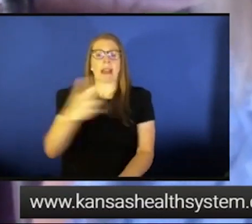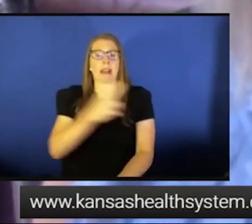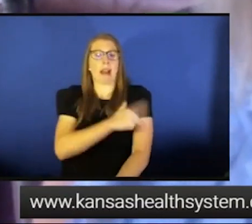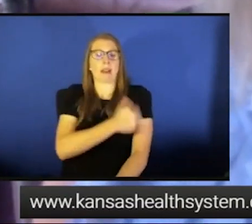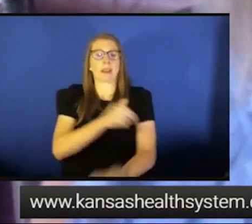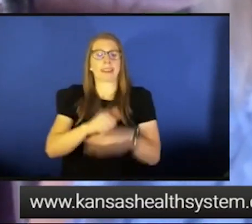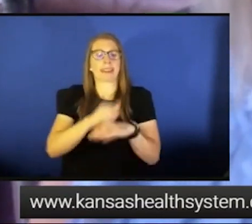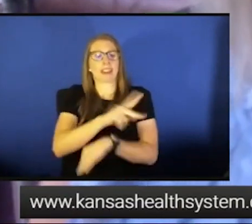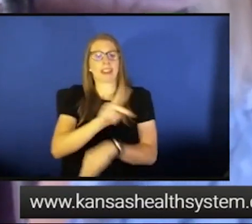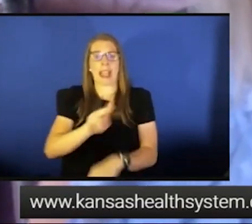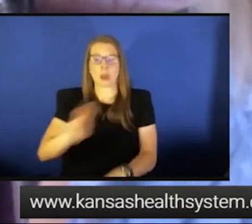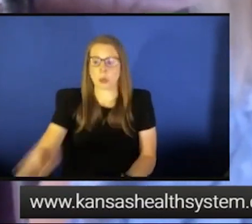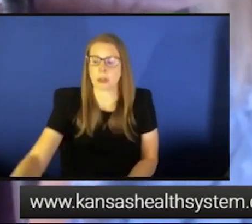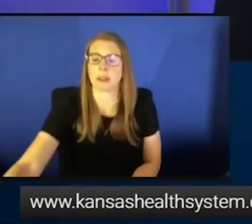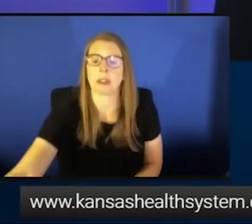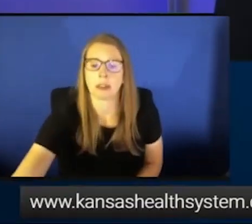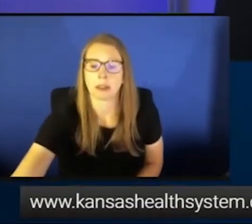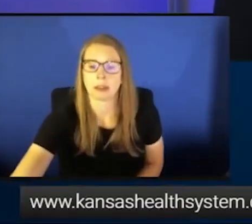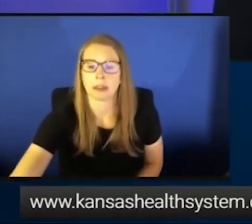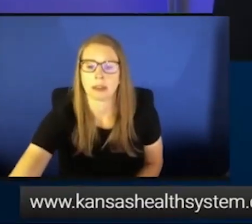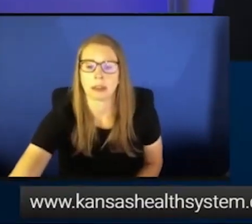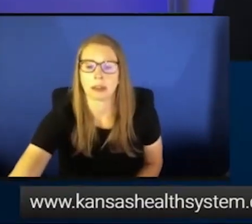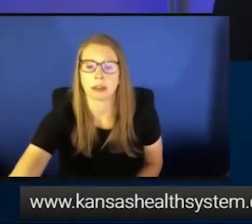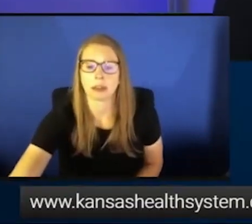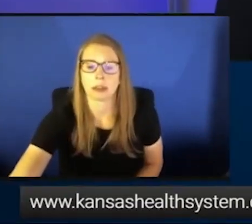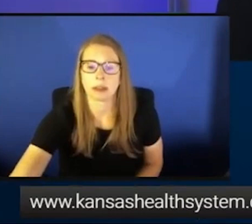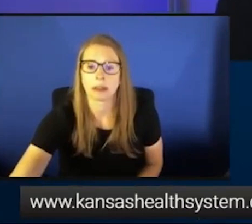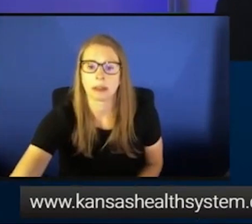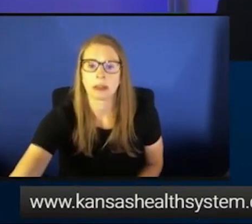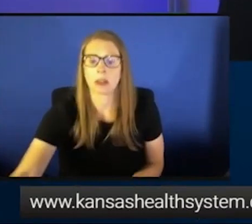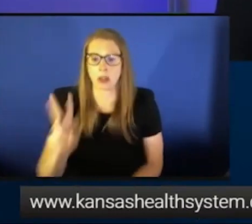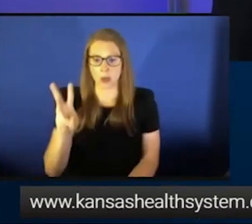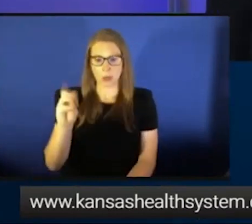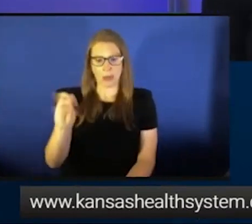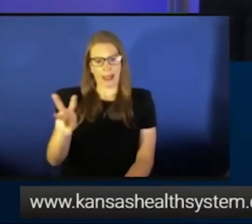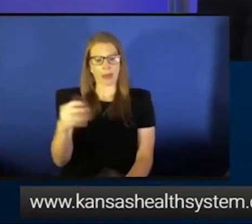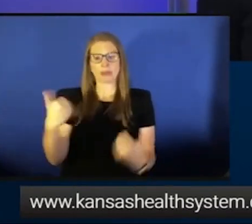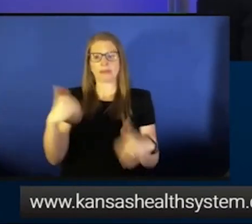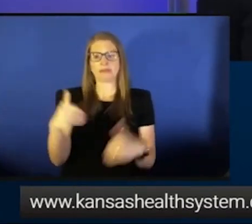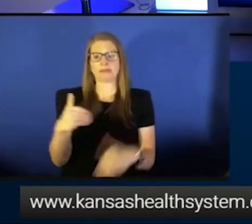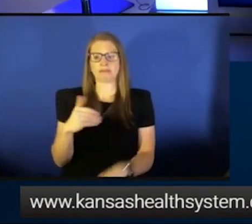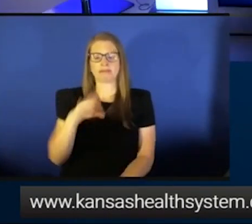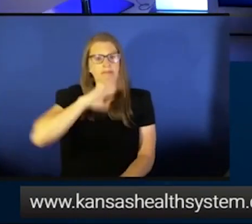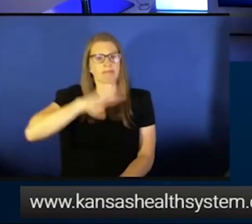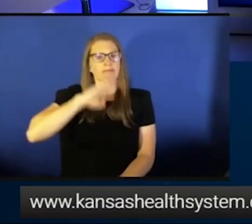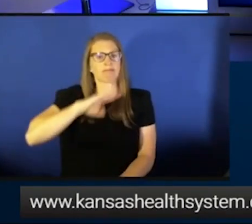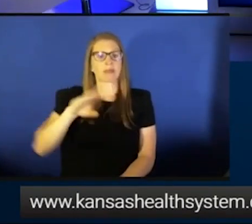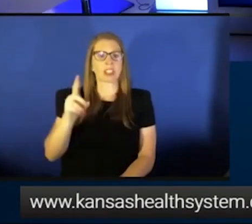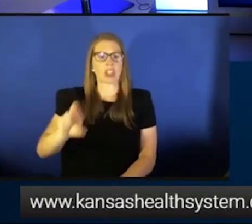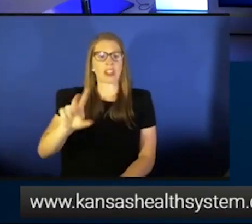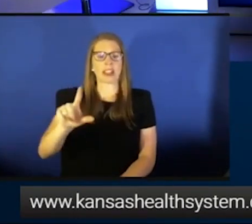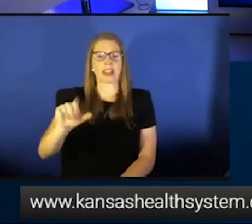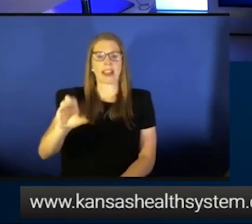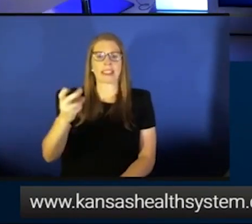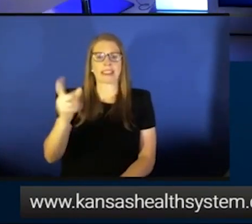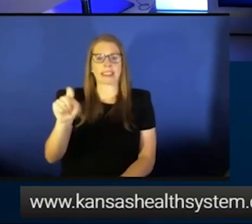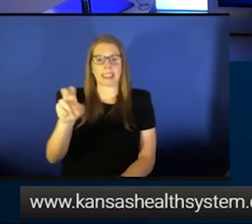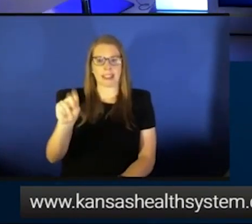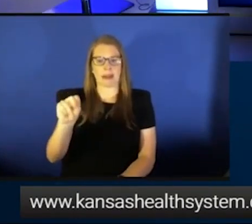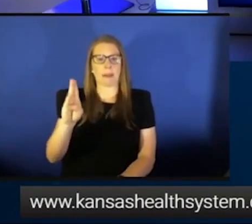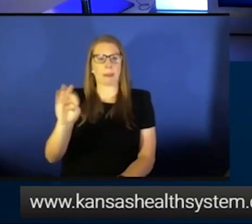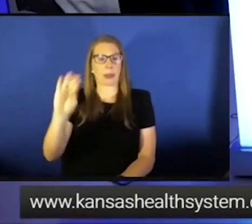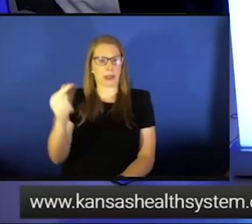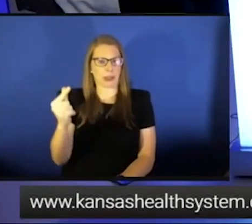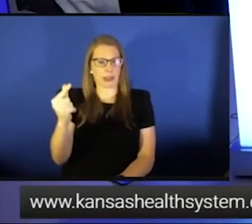her to KU. Wow. And frustrating, Dr. Lechtenberg. I want to talk about that. And she mentioned it, how rare it is.